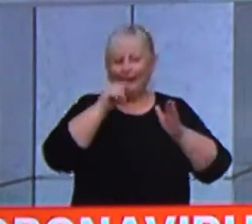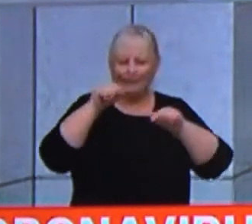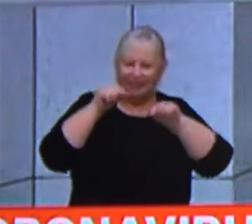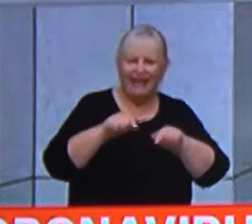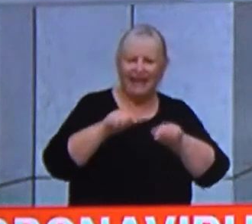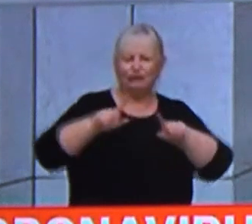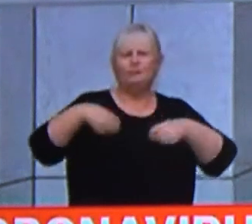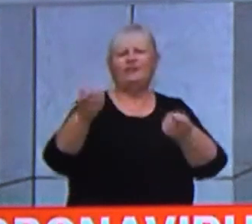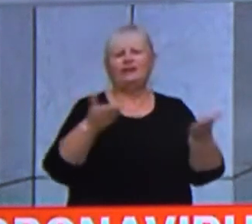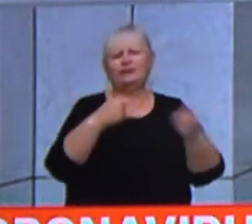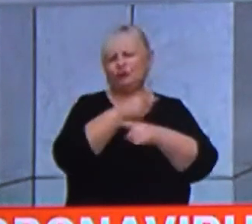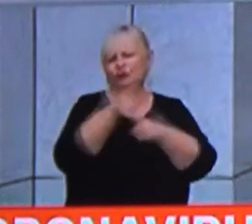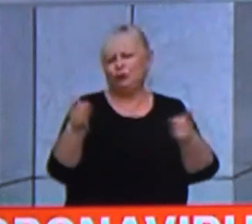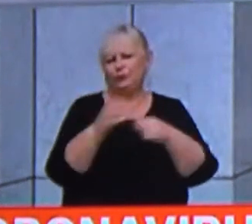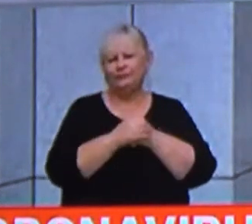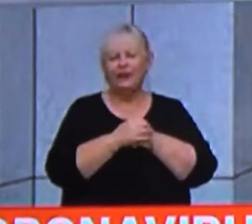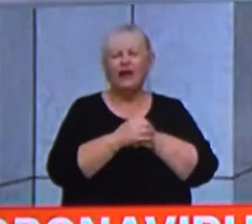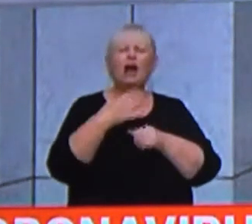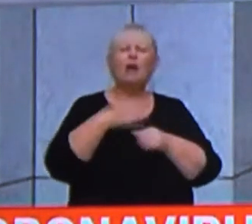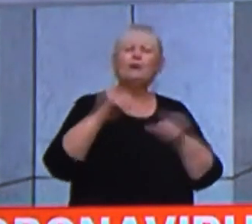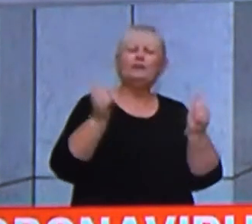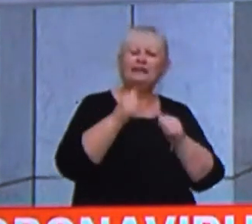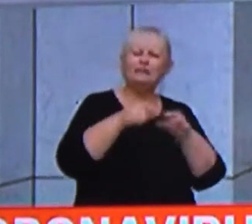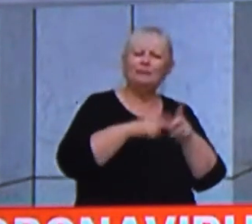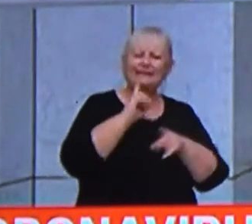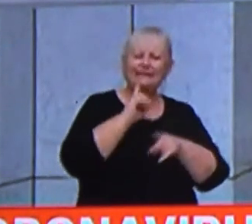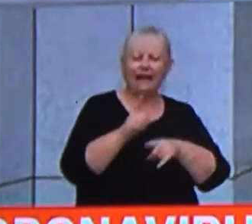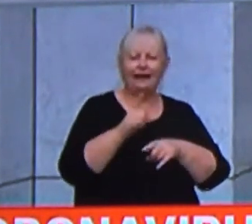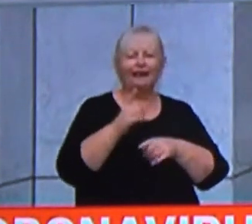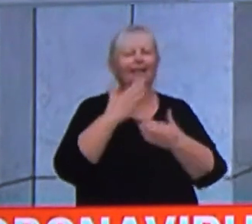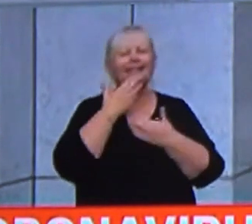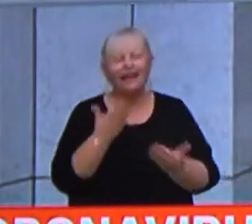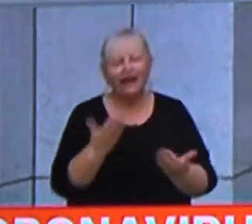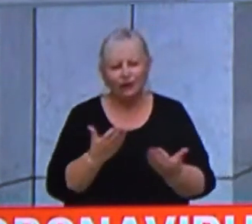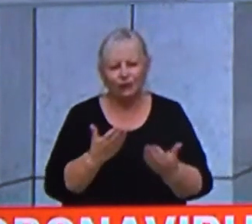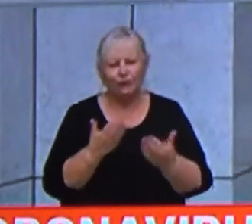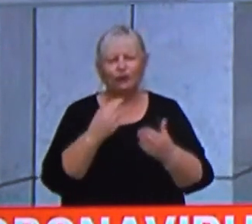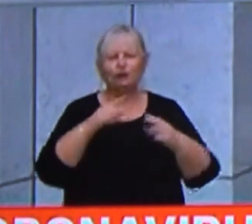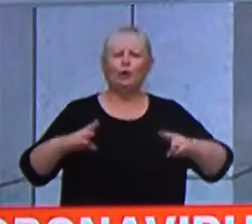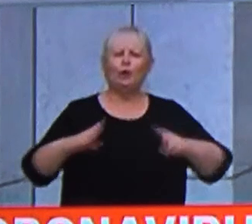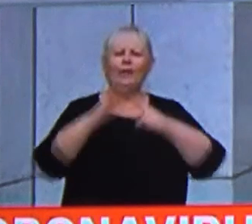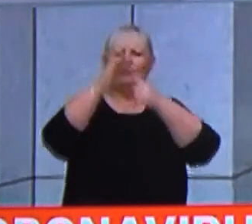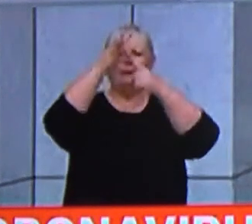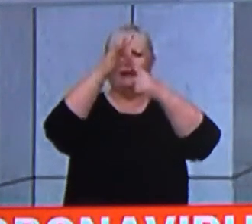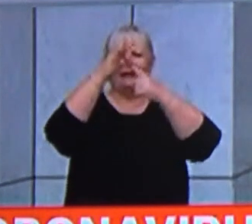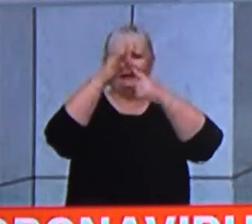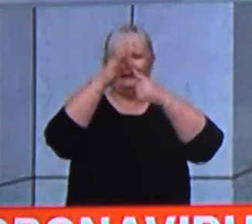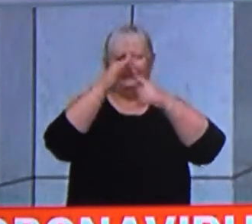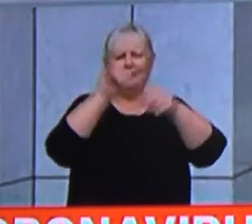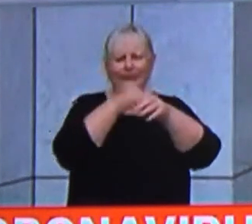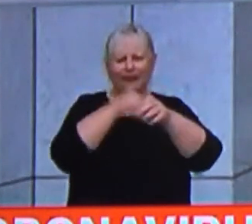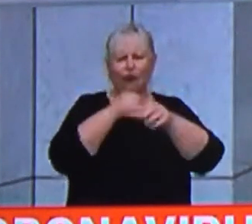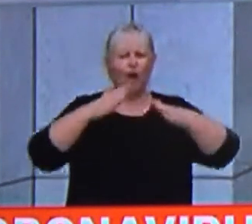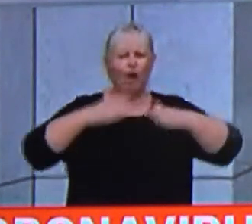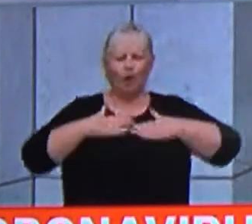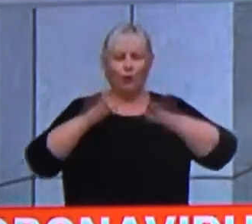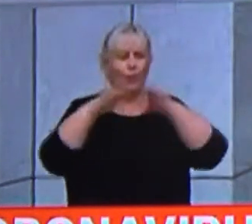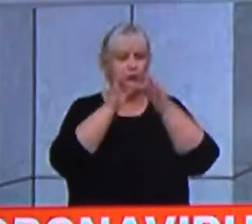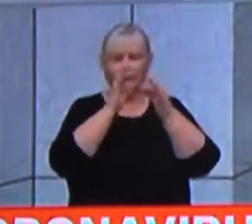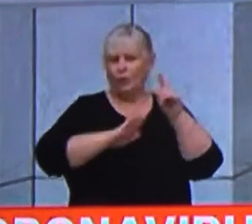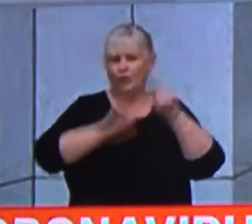services. They are there for you. But also know this, that any mental health service that Australia